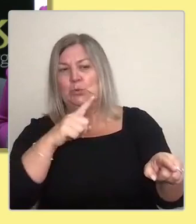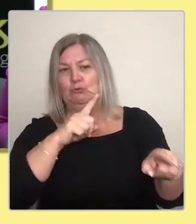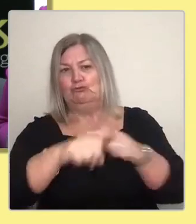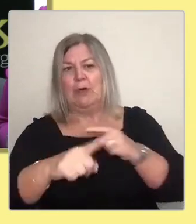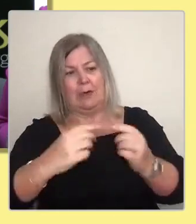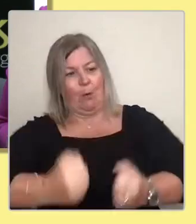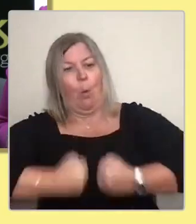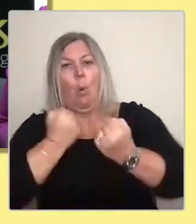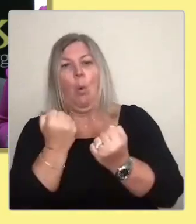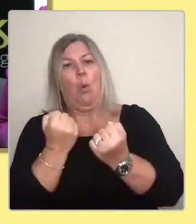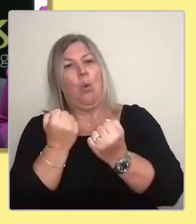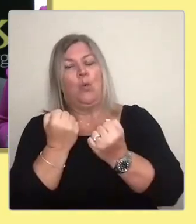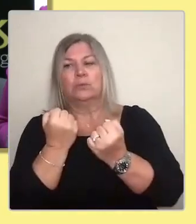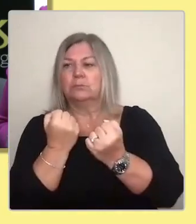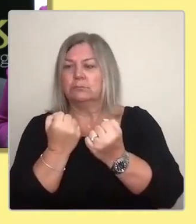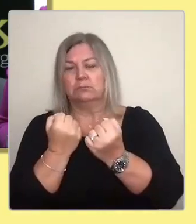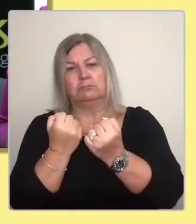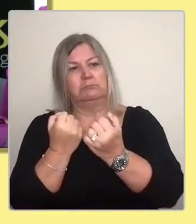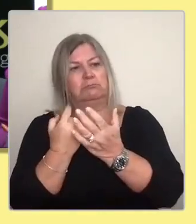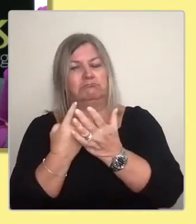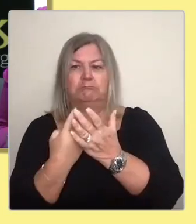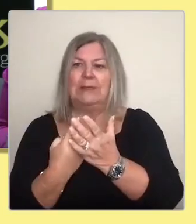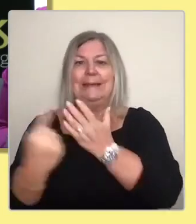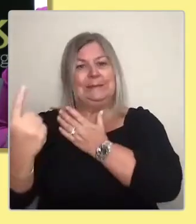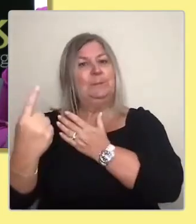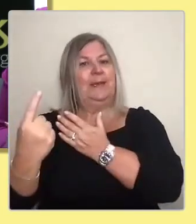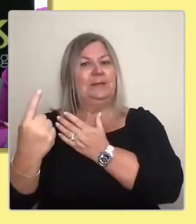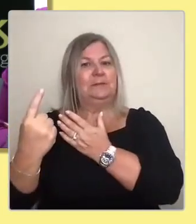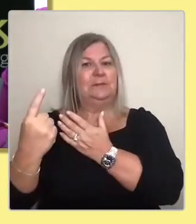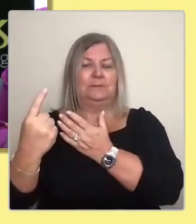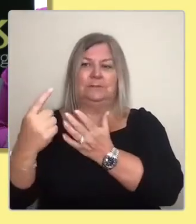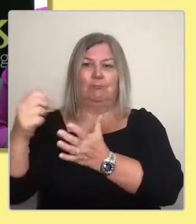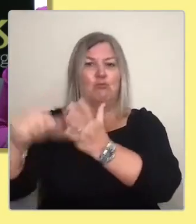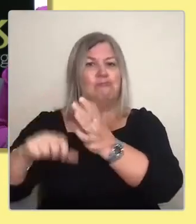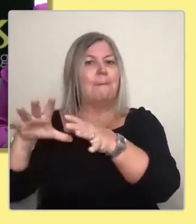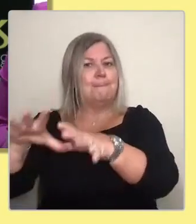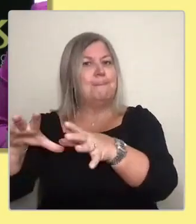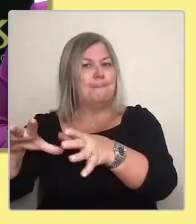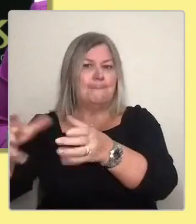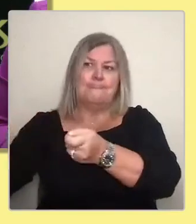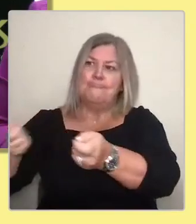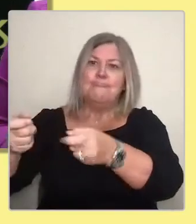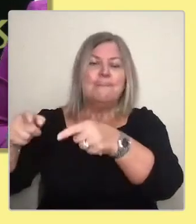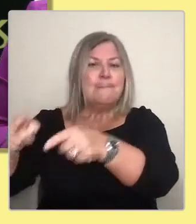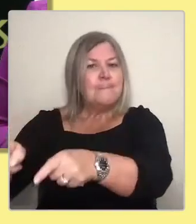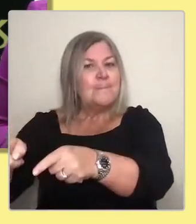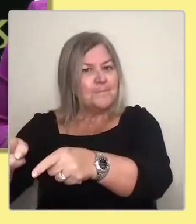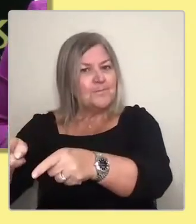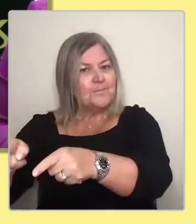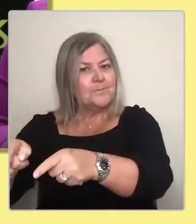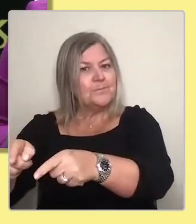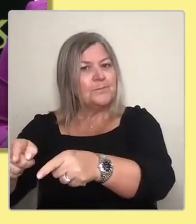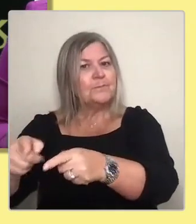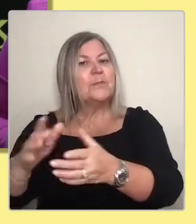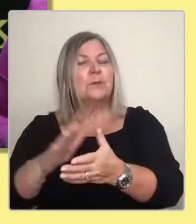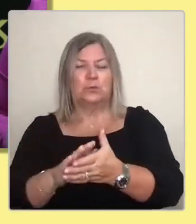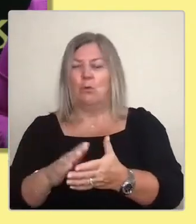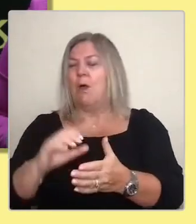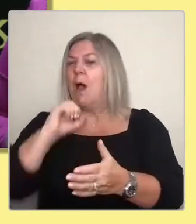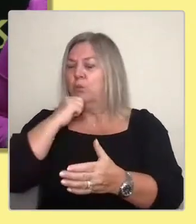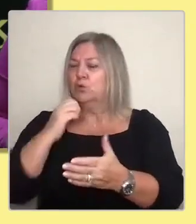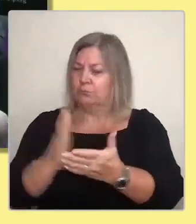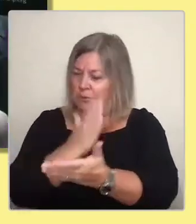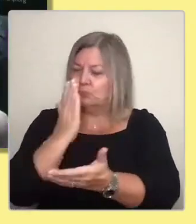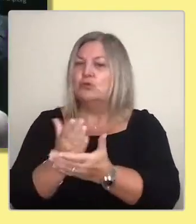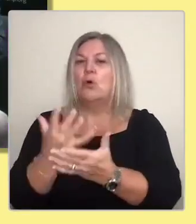make sure we're not waiting around for that. Let's get the instant rebuttals, and certainly as leader of the SNP, I'd make sure I beefed up and had that instant rebuttal unit in our